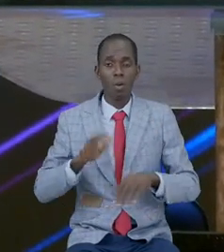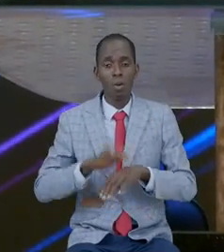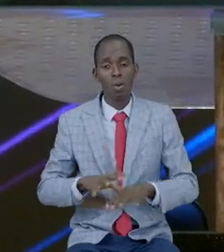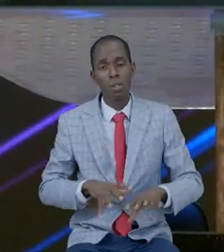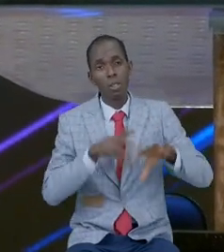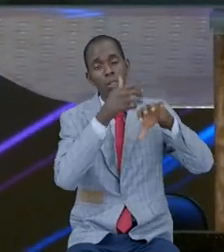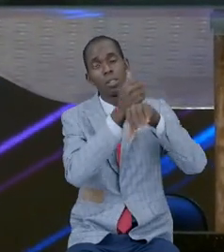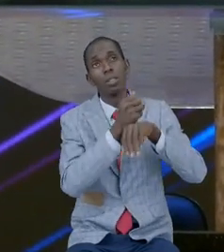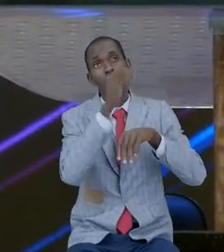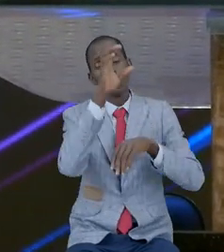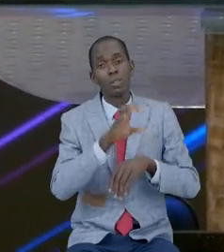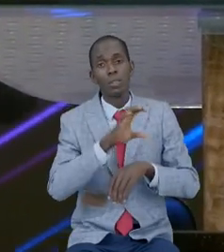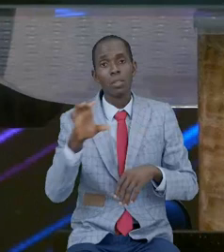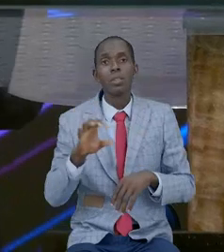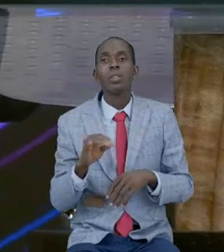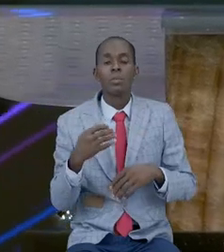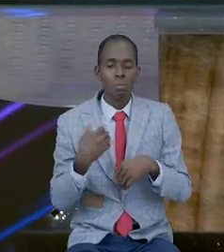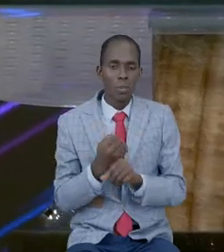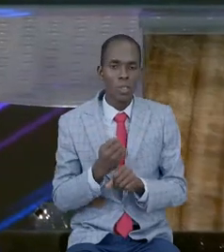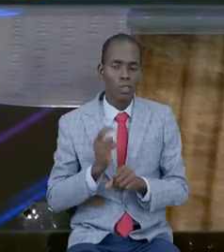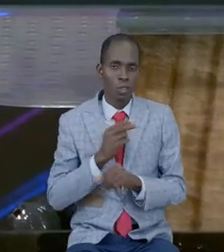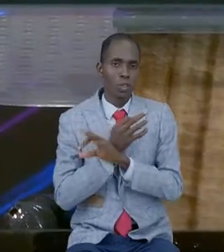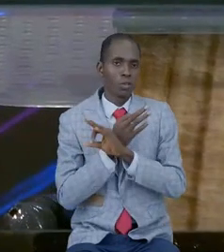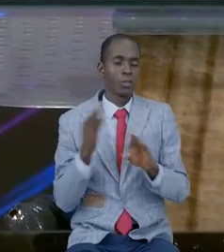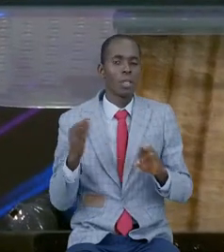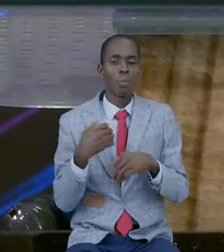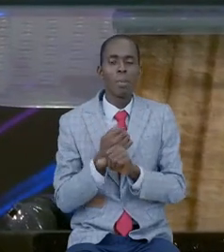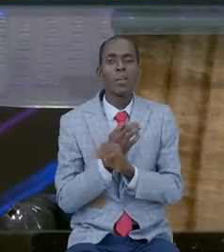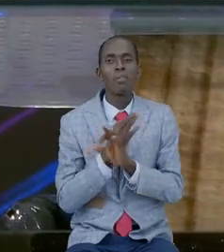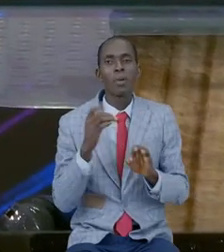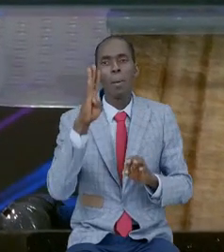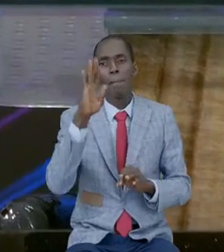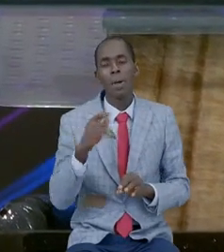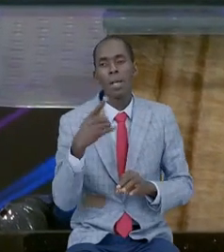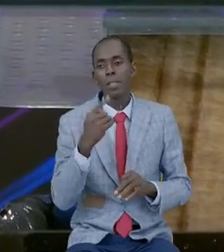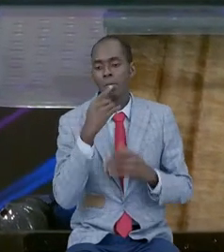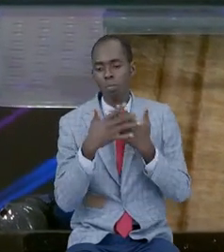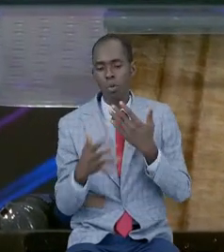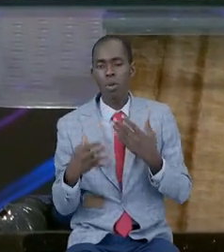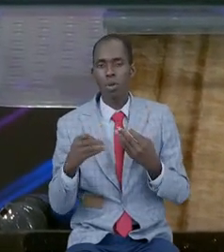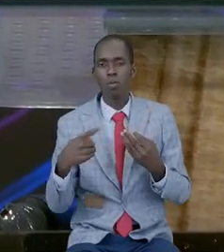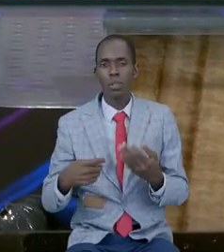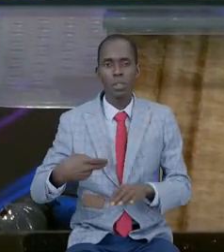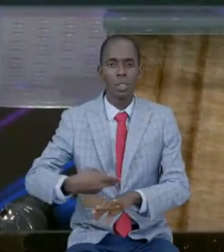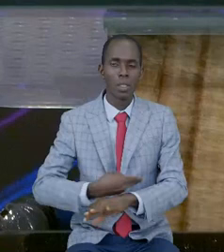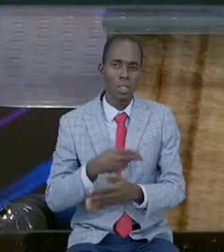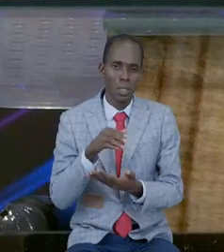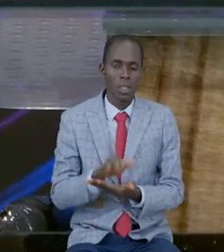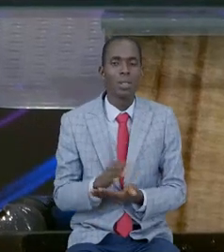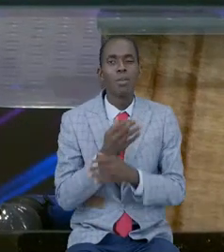is those who are free and made free by the blood of the lamb and they are free from the old